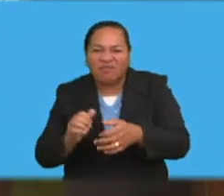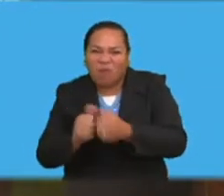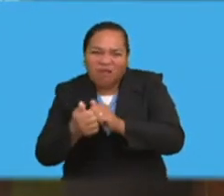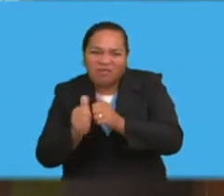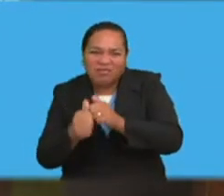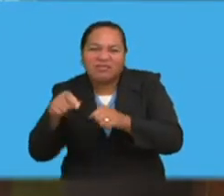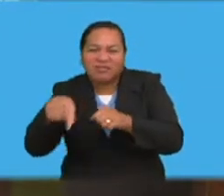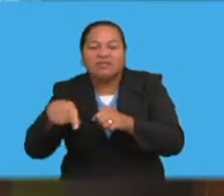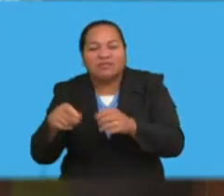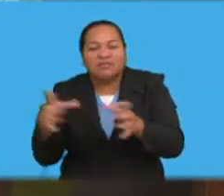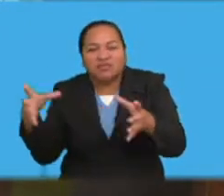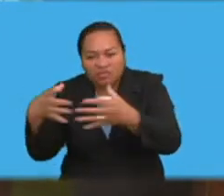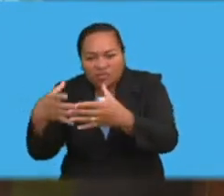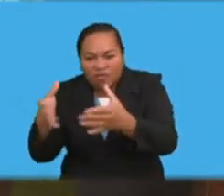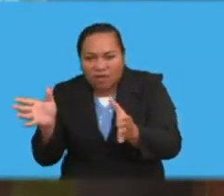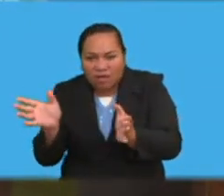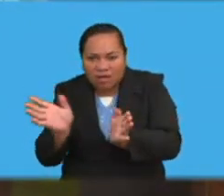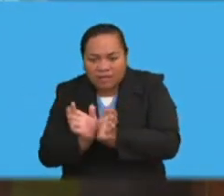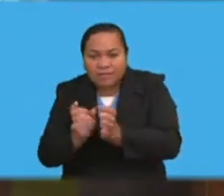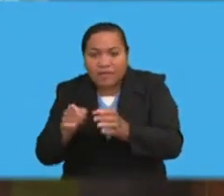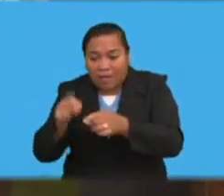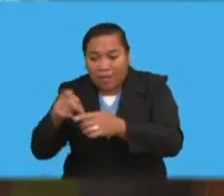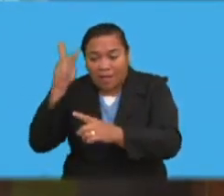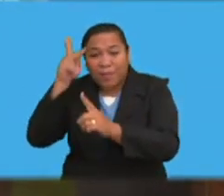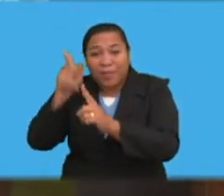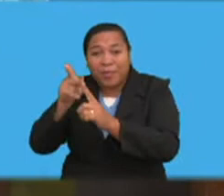Madam Speaker, so the purpose of the retention dam,